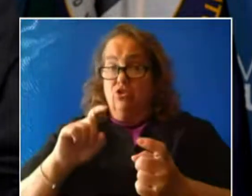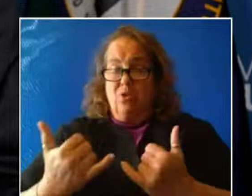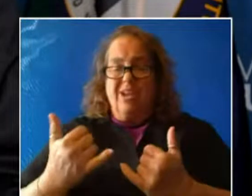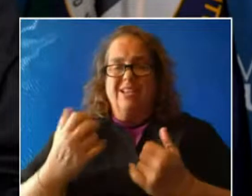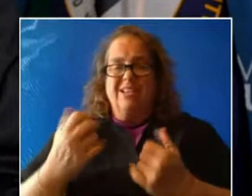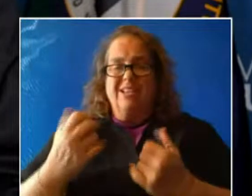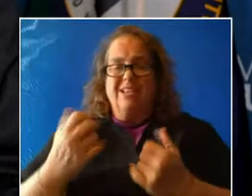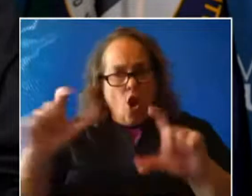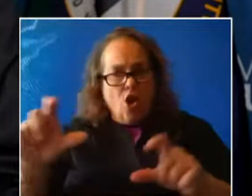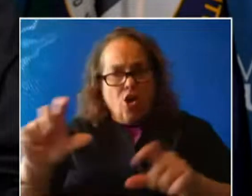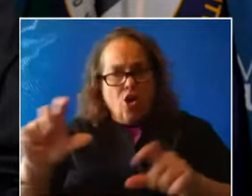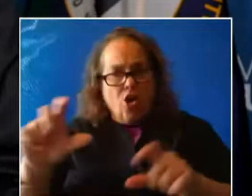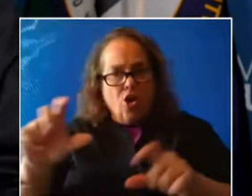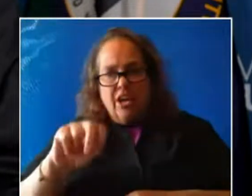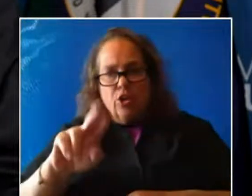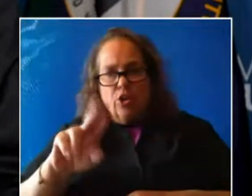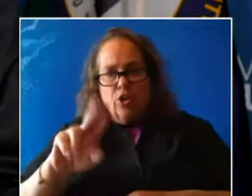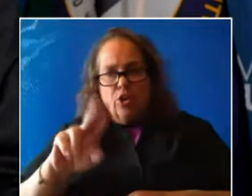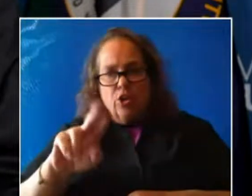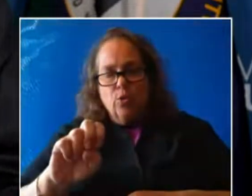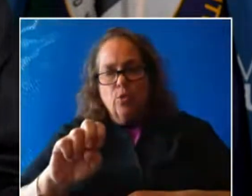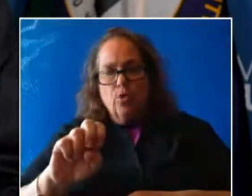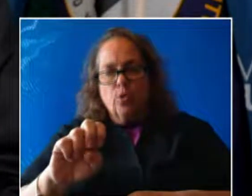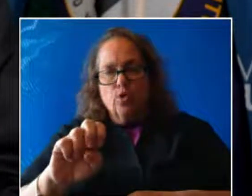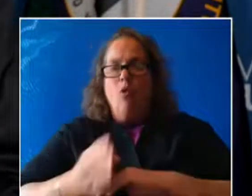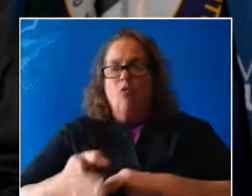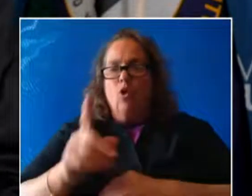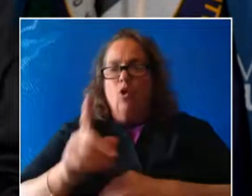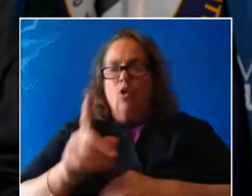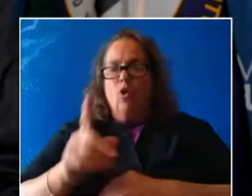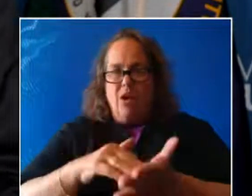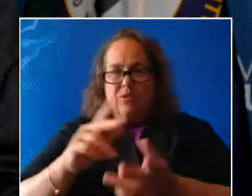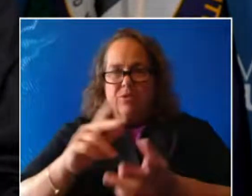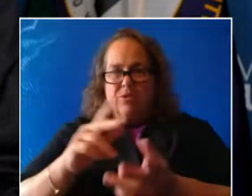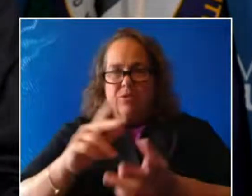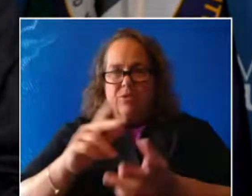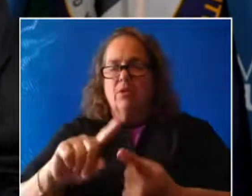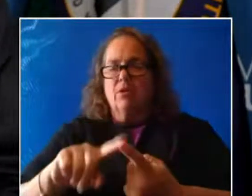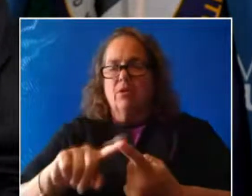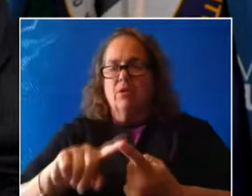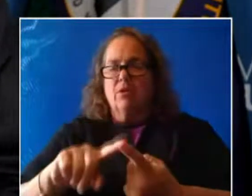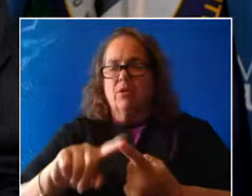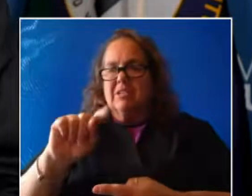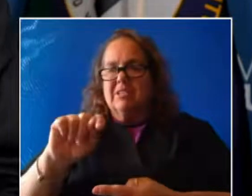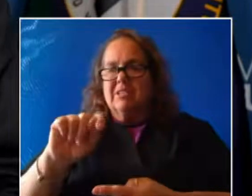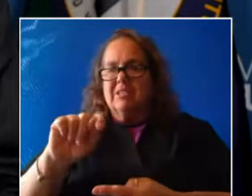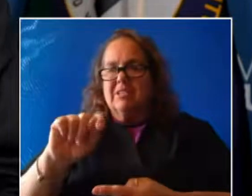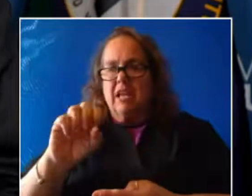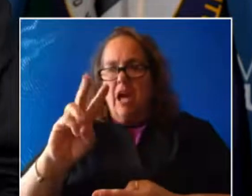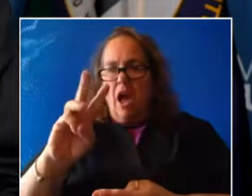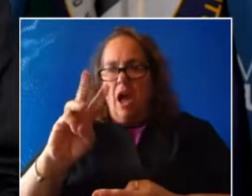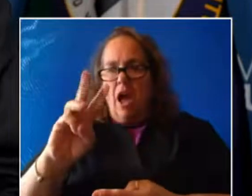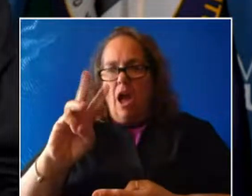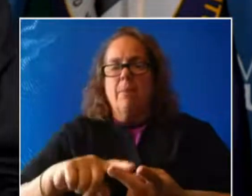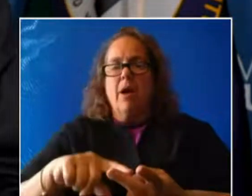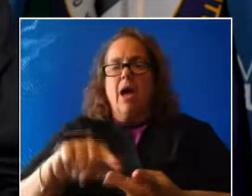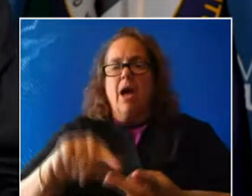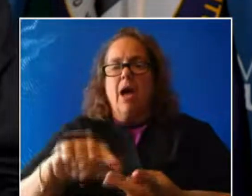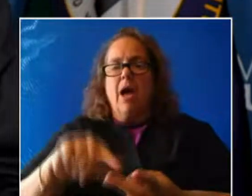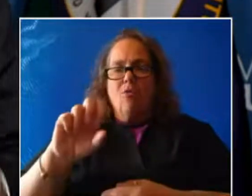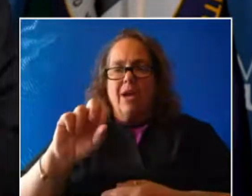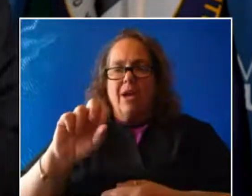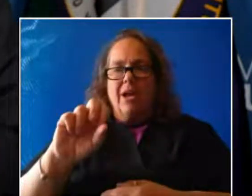over 1,000 people. These are primarily our stadiums and our arenas, and they have done a very good job